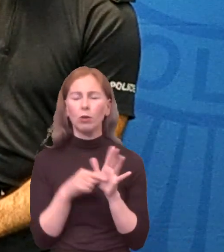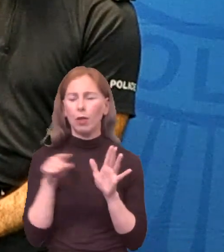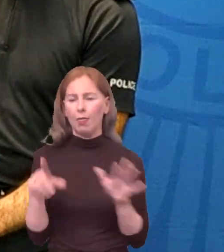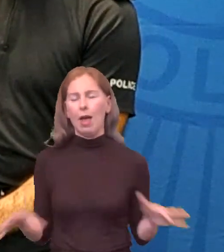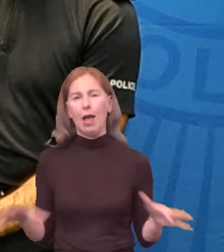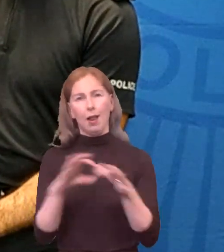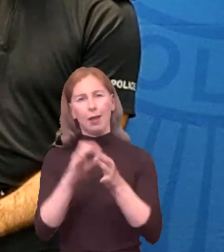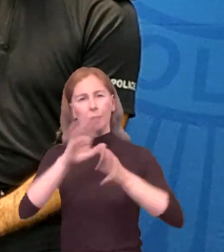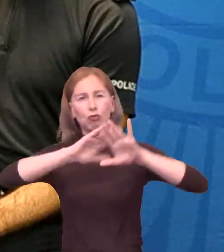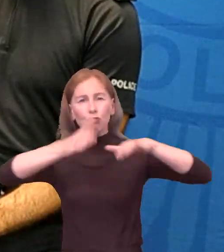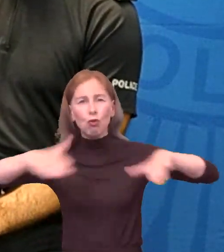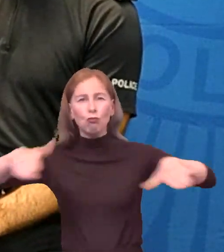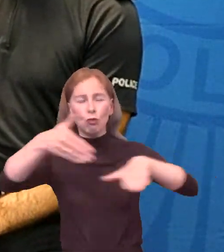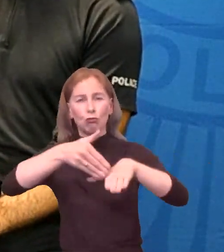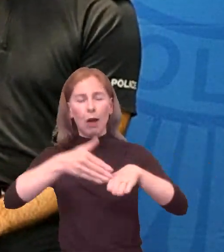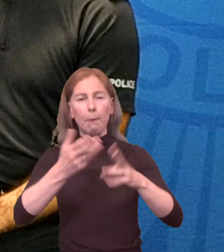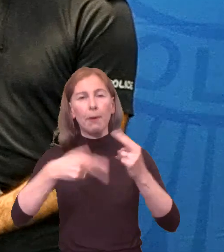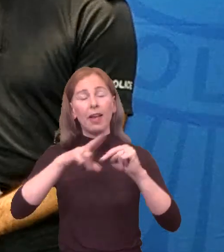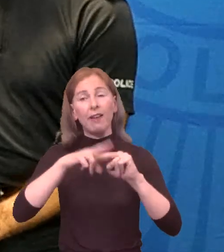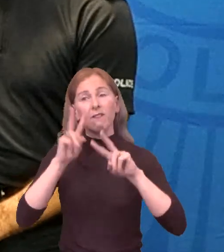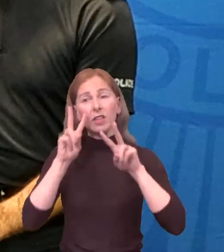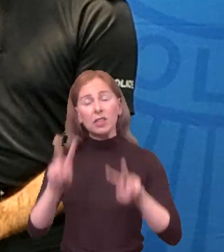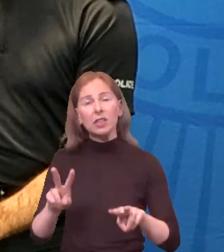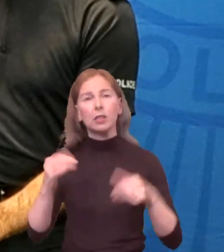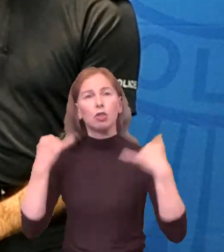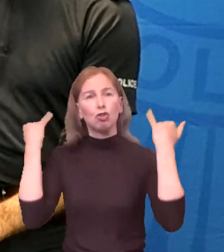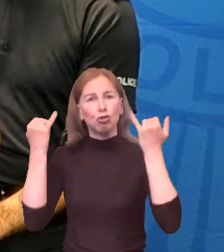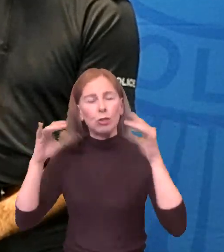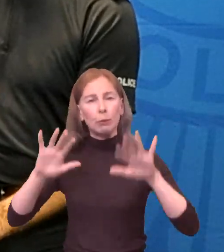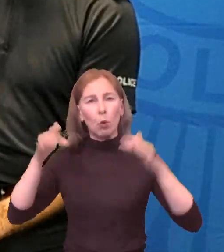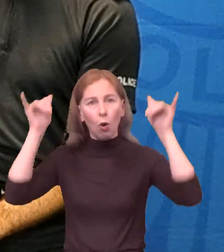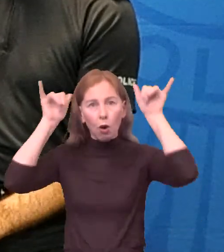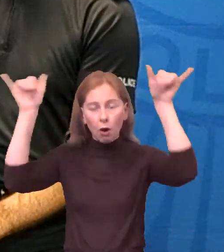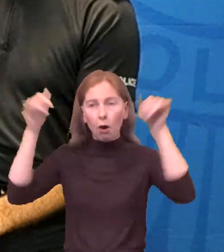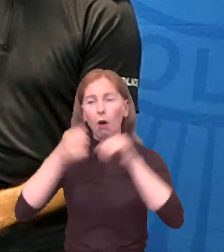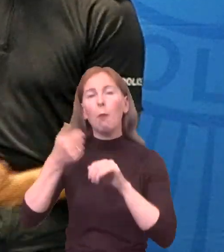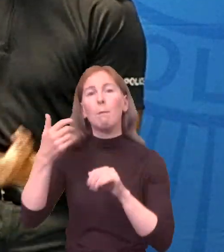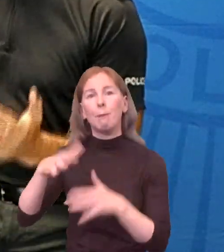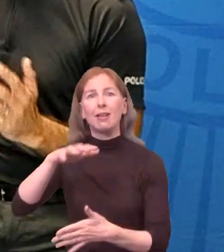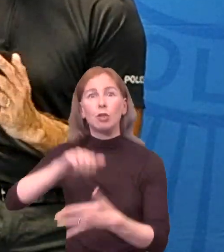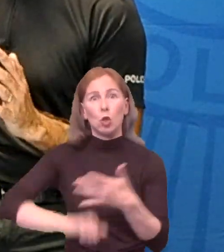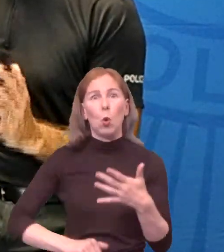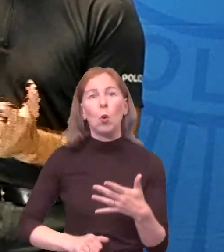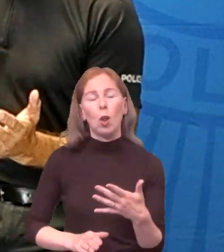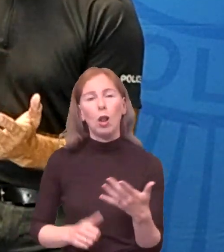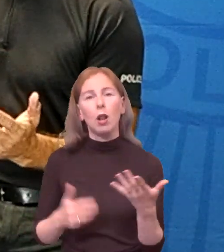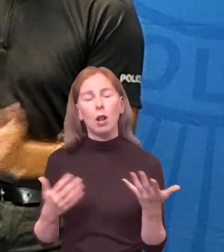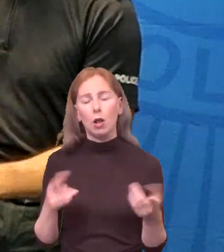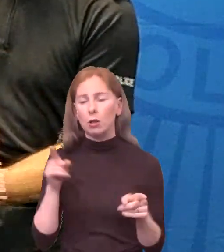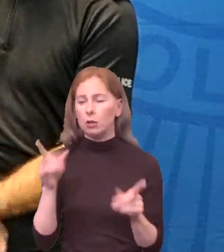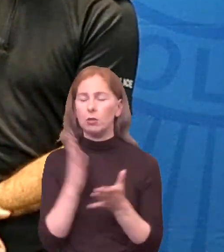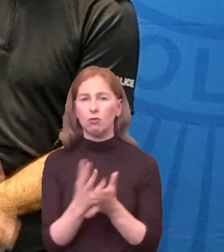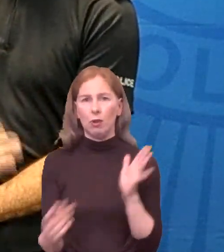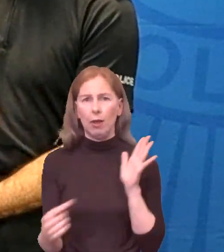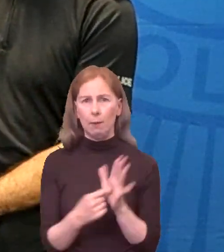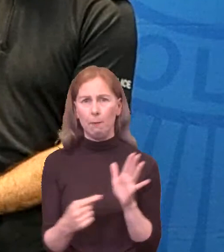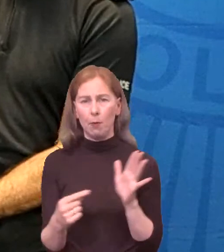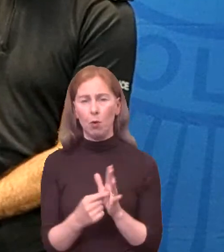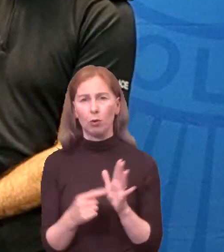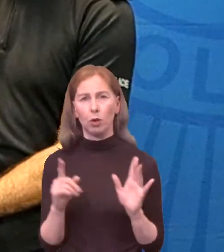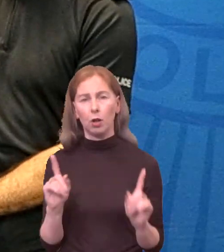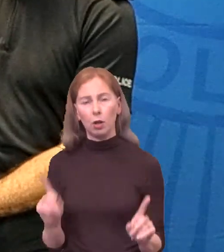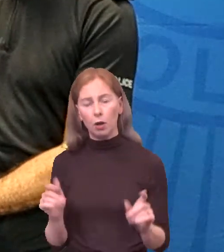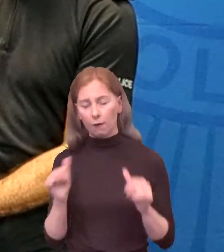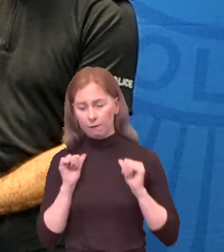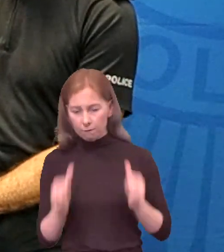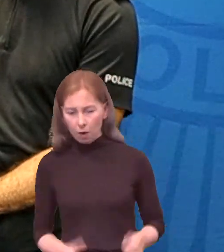see livestock being stolen, and that's just an indication of how important livestock is to a